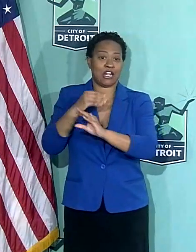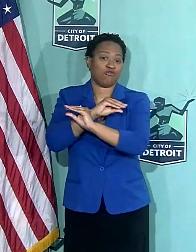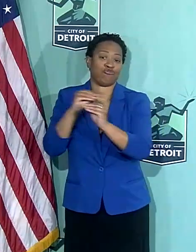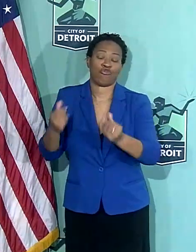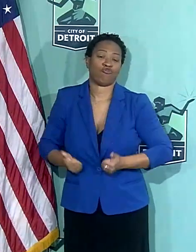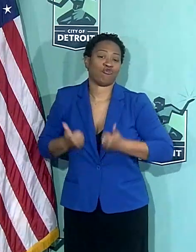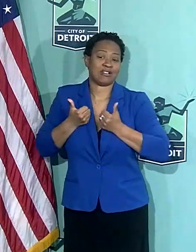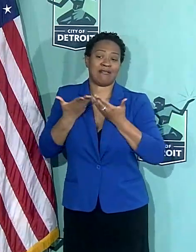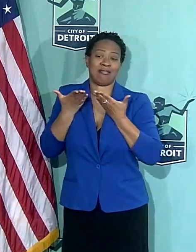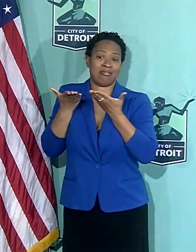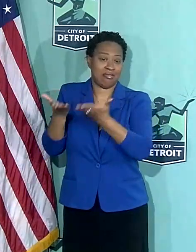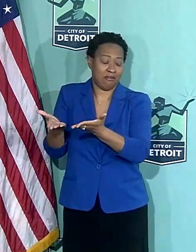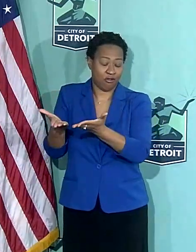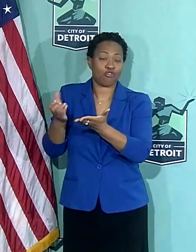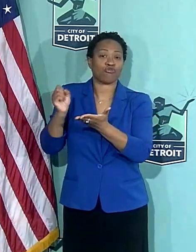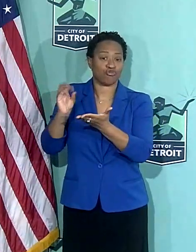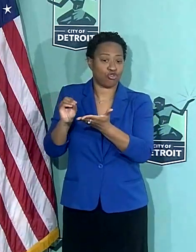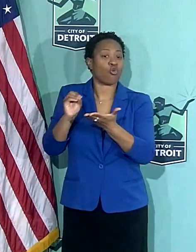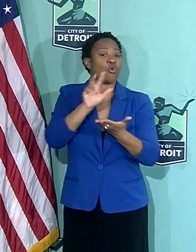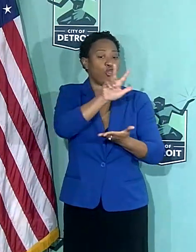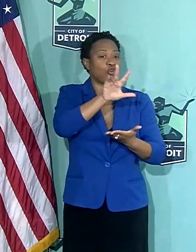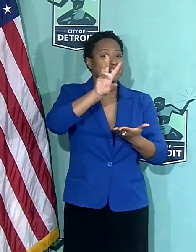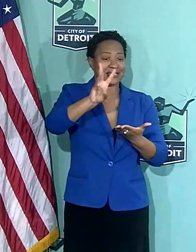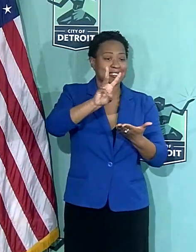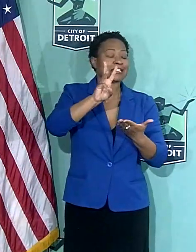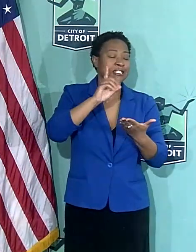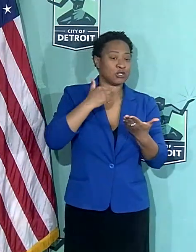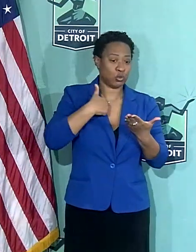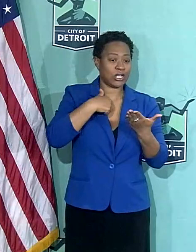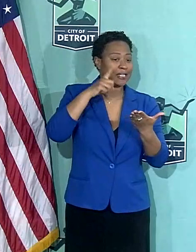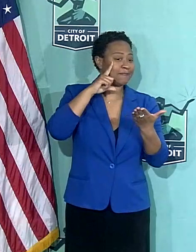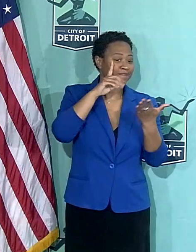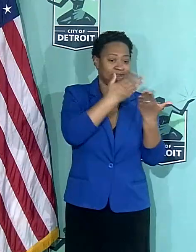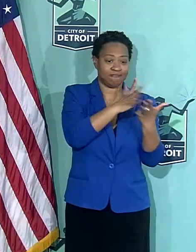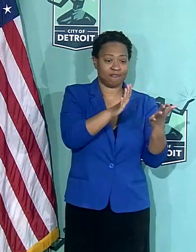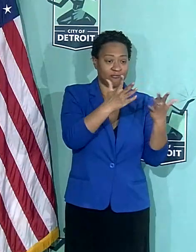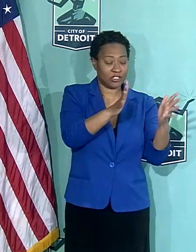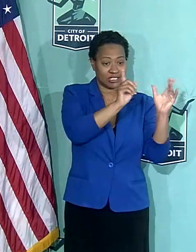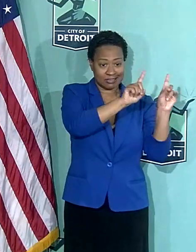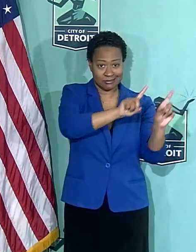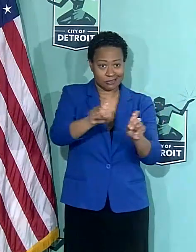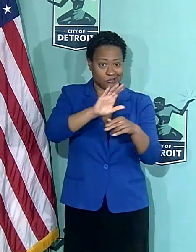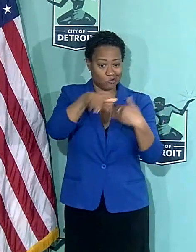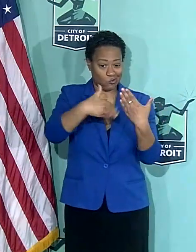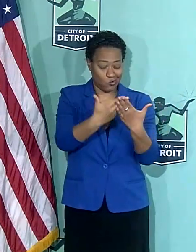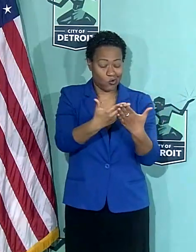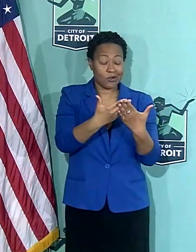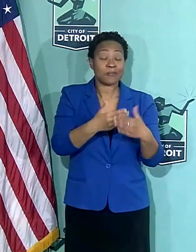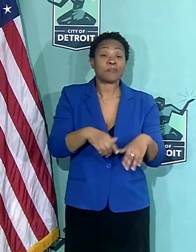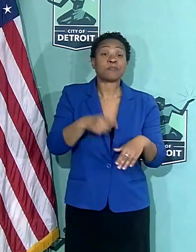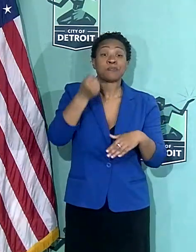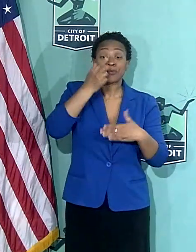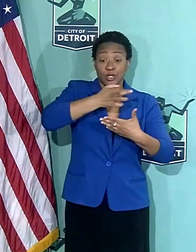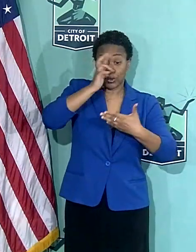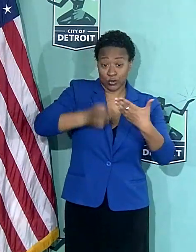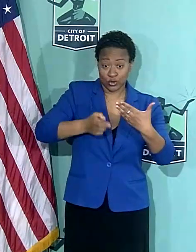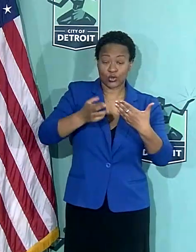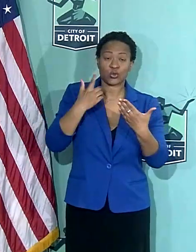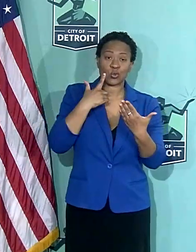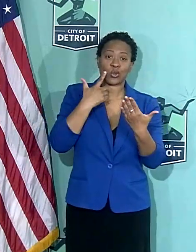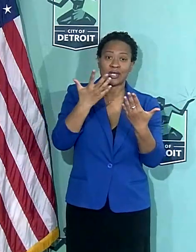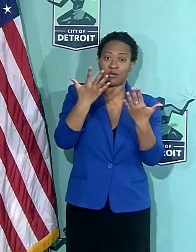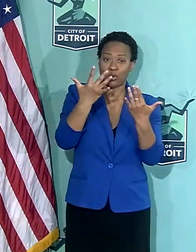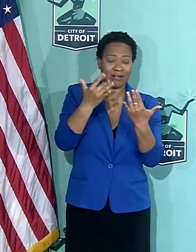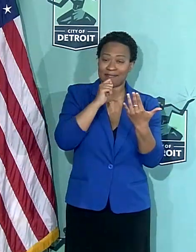residents. So again, we met our target of completing the long-term care facilities. Now, the results are continuing to come in. We have